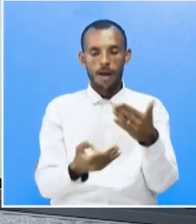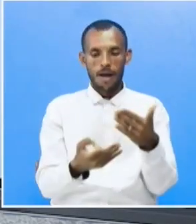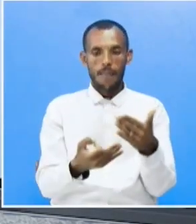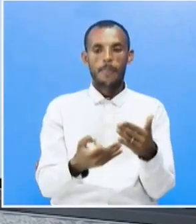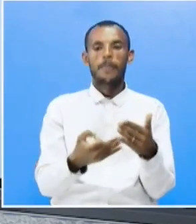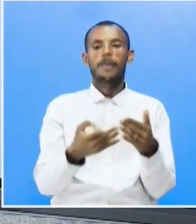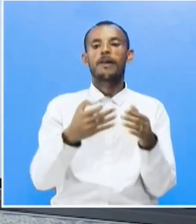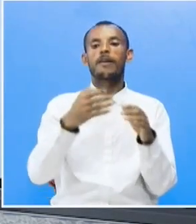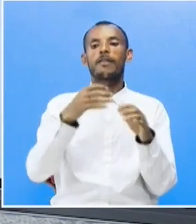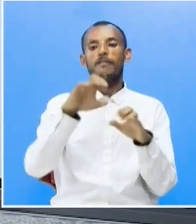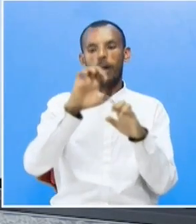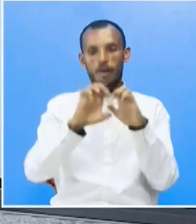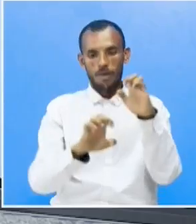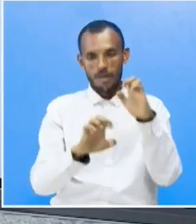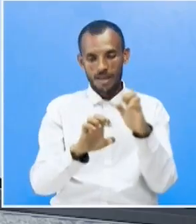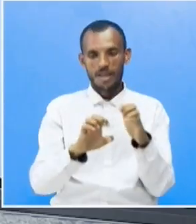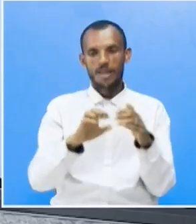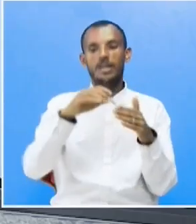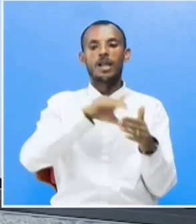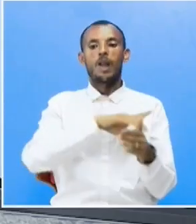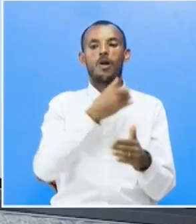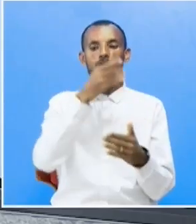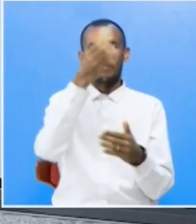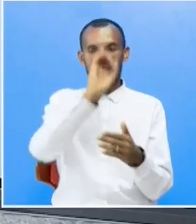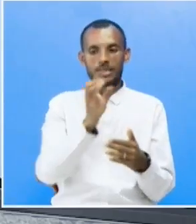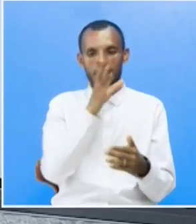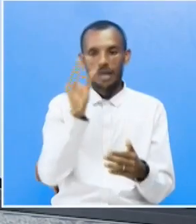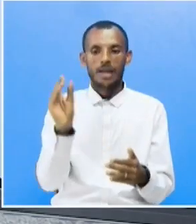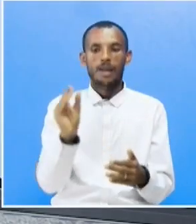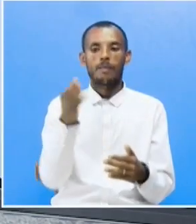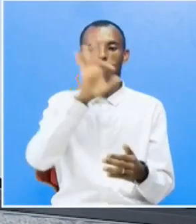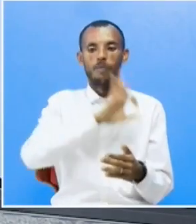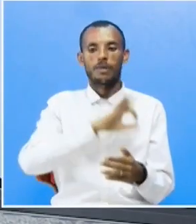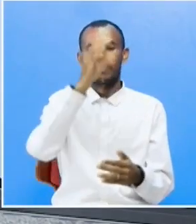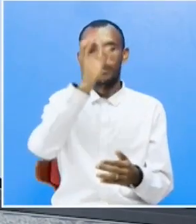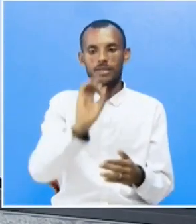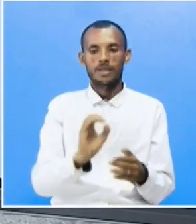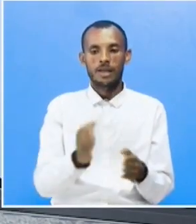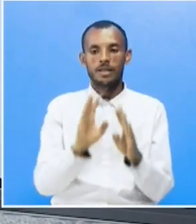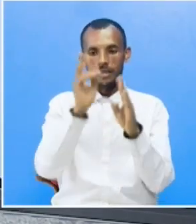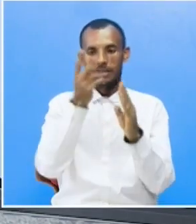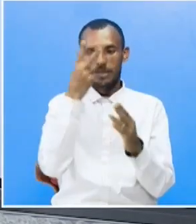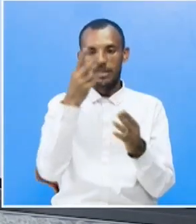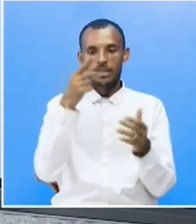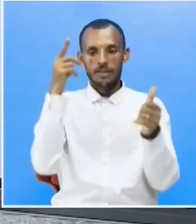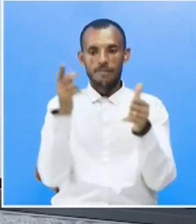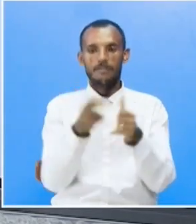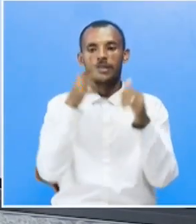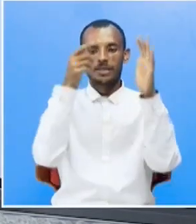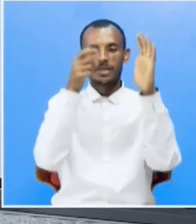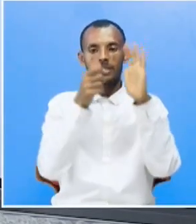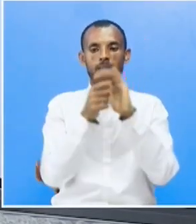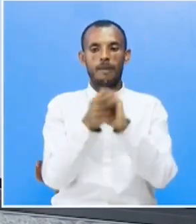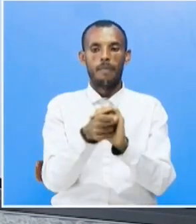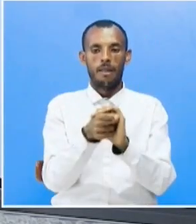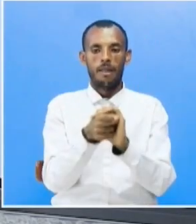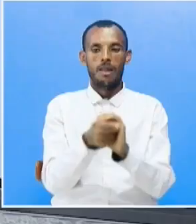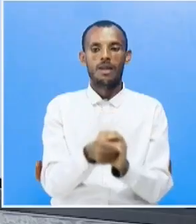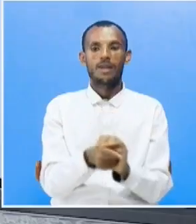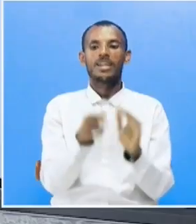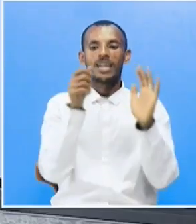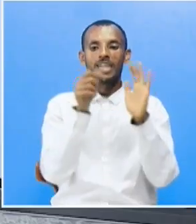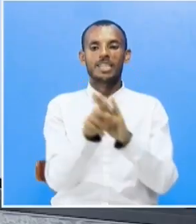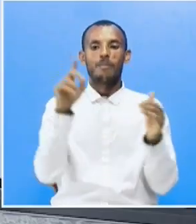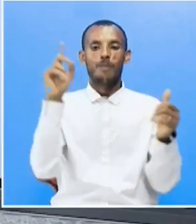evaluating loss percent and profit percent. Now, let's proceed to the first example.